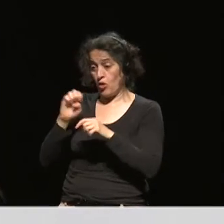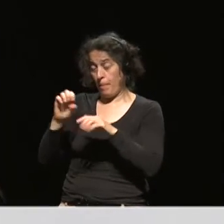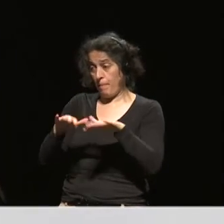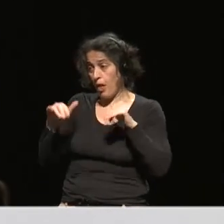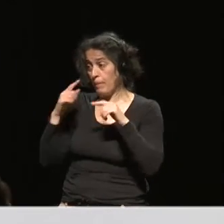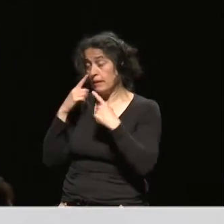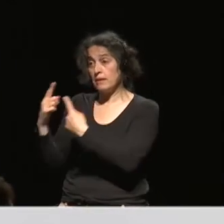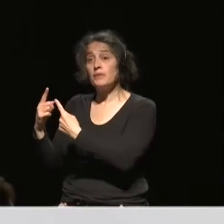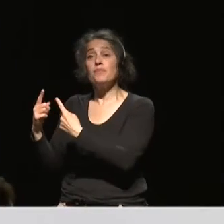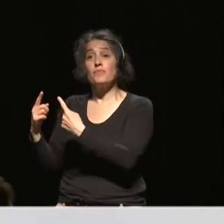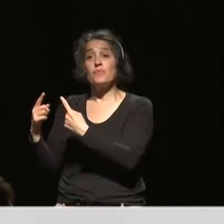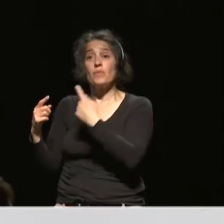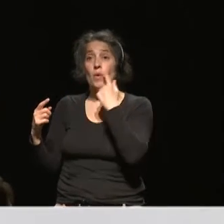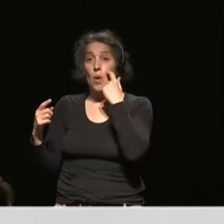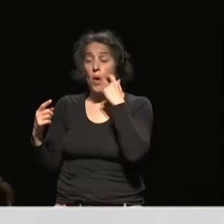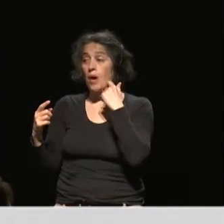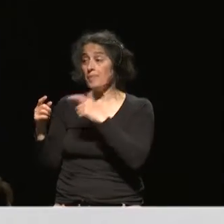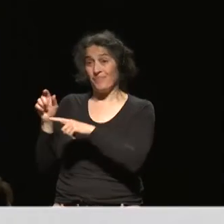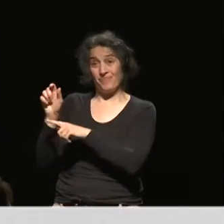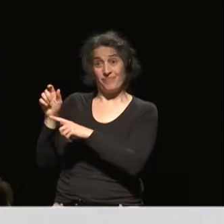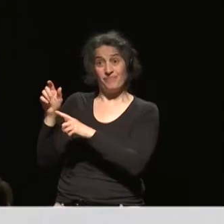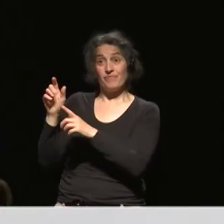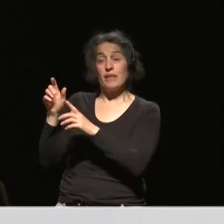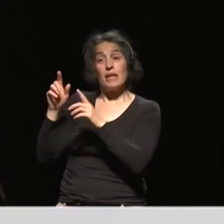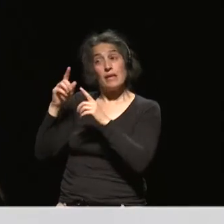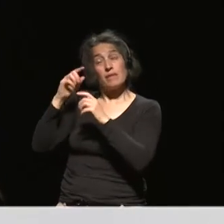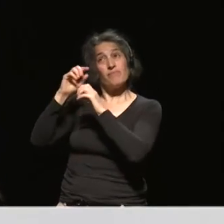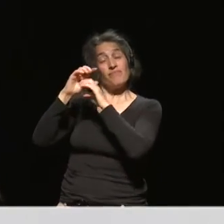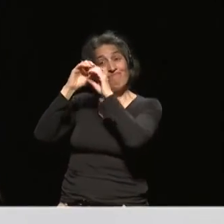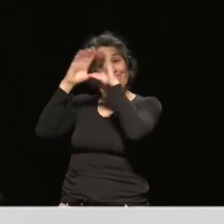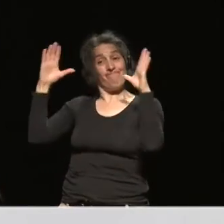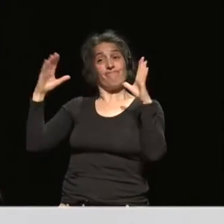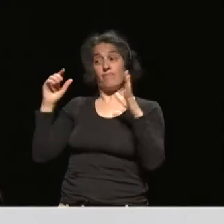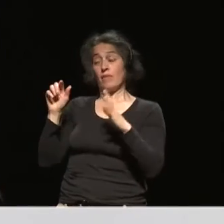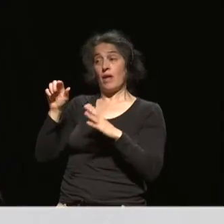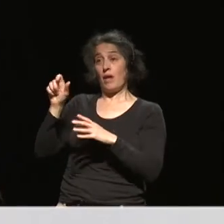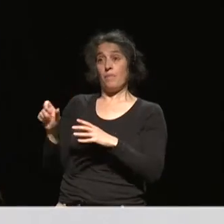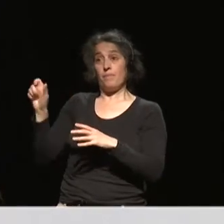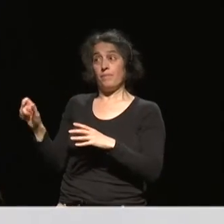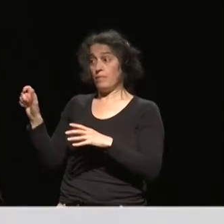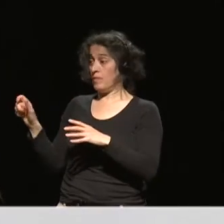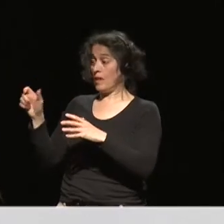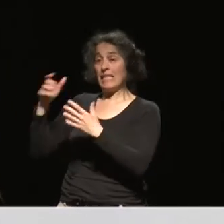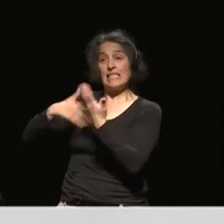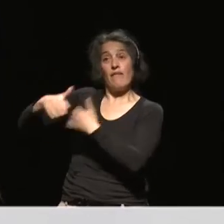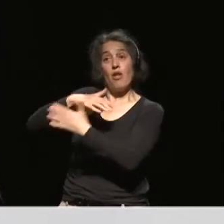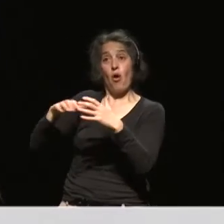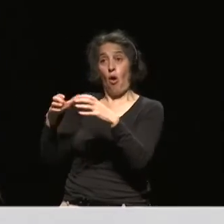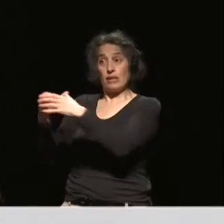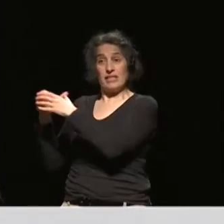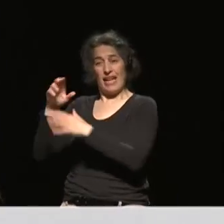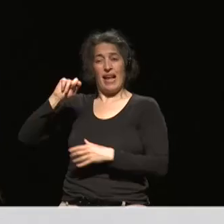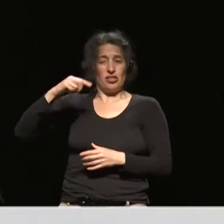to leave the civil society organization alone, and as I said before in the beginning of the discussion, if we don't don't